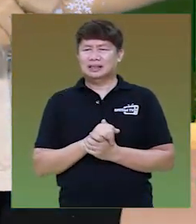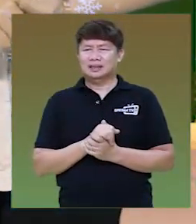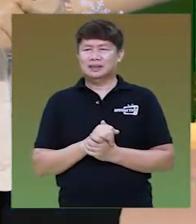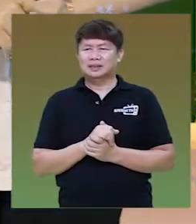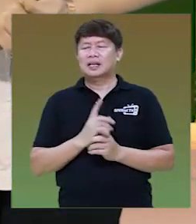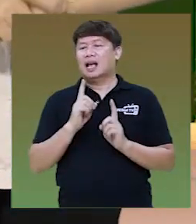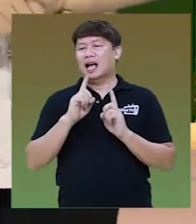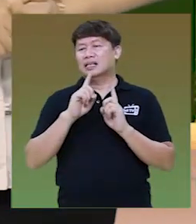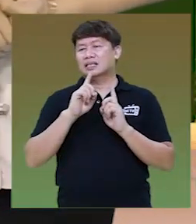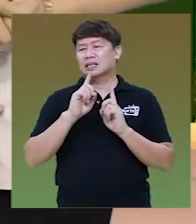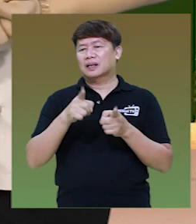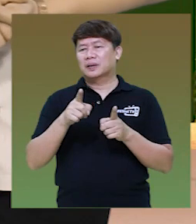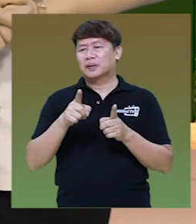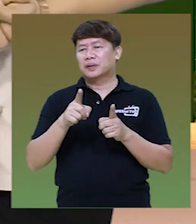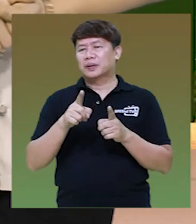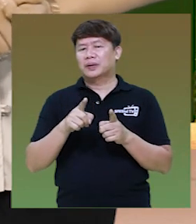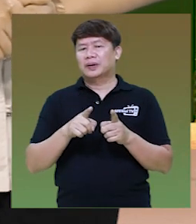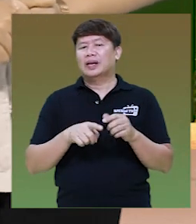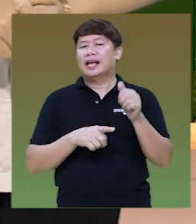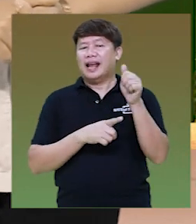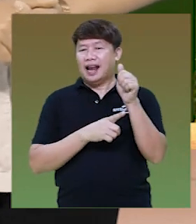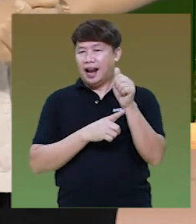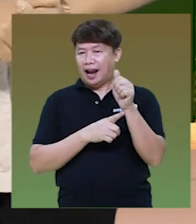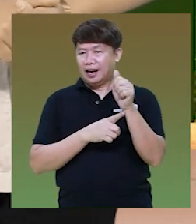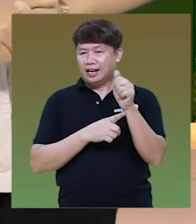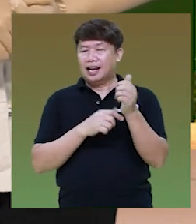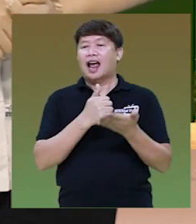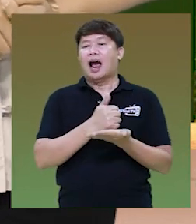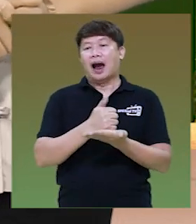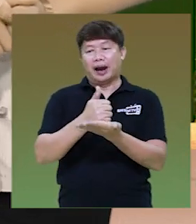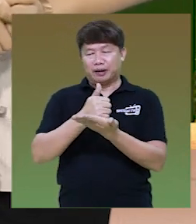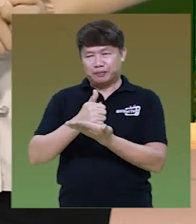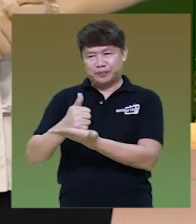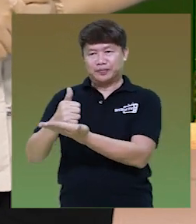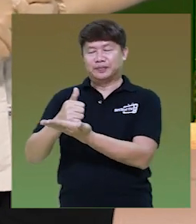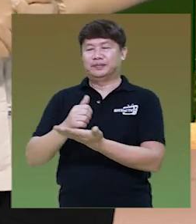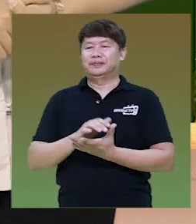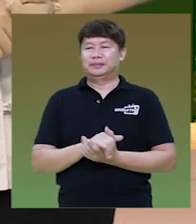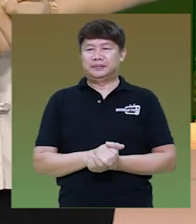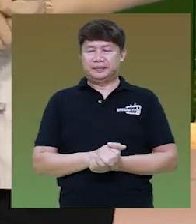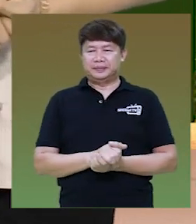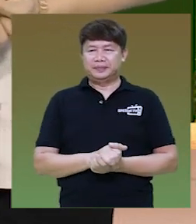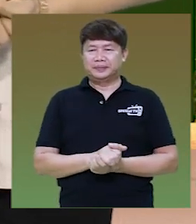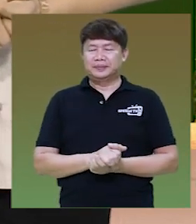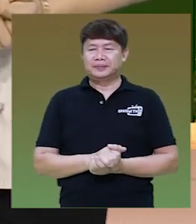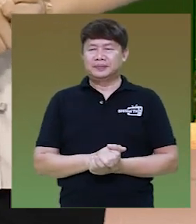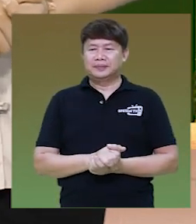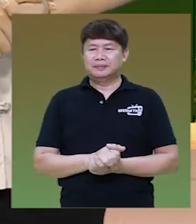Amazing! The answer is letter A. Helpful.